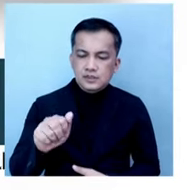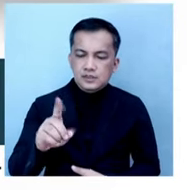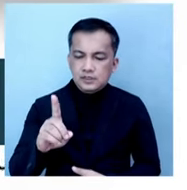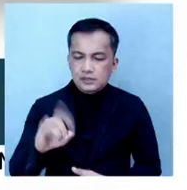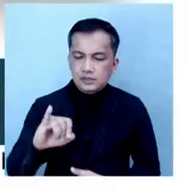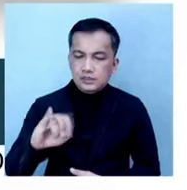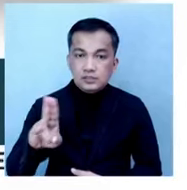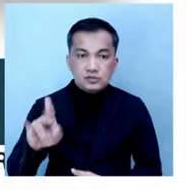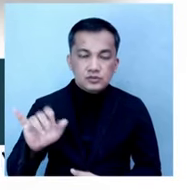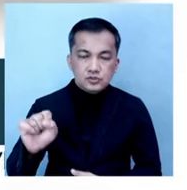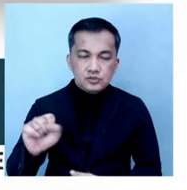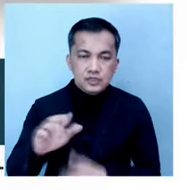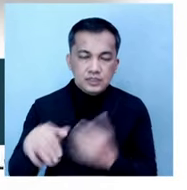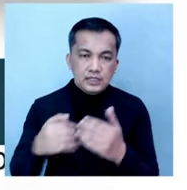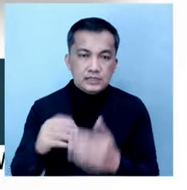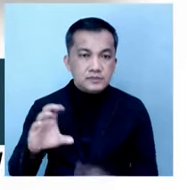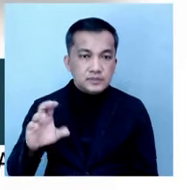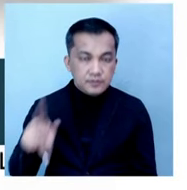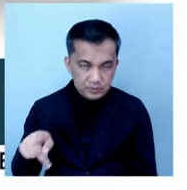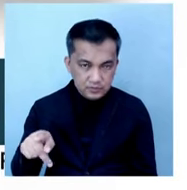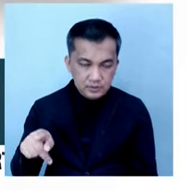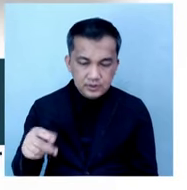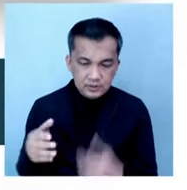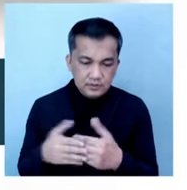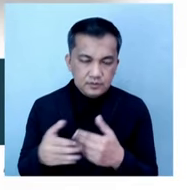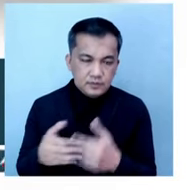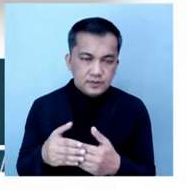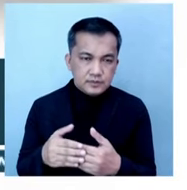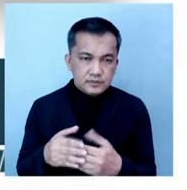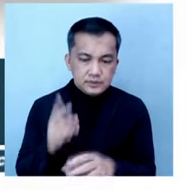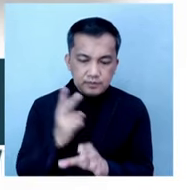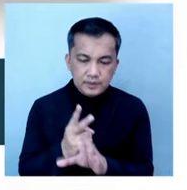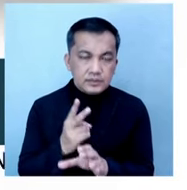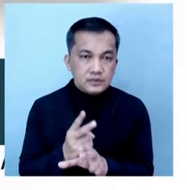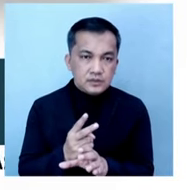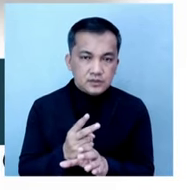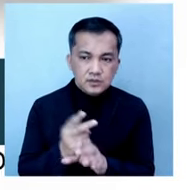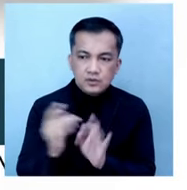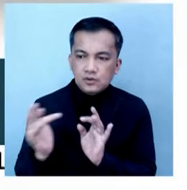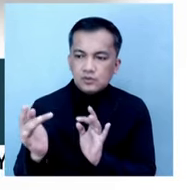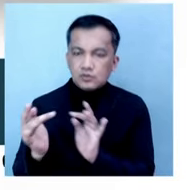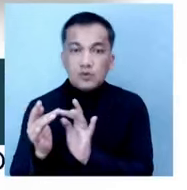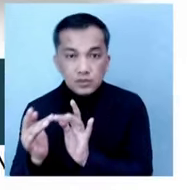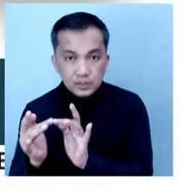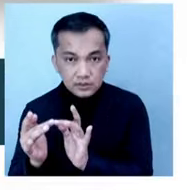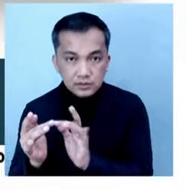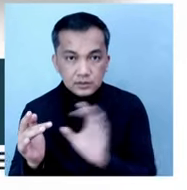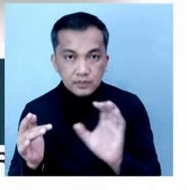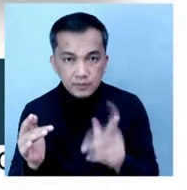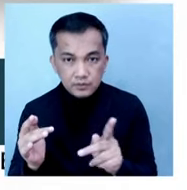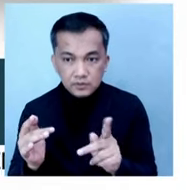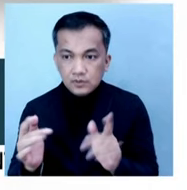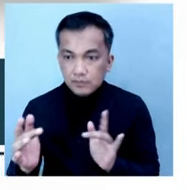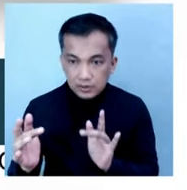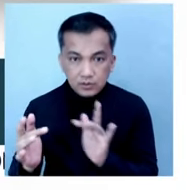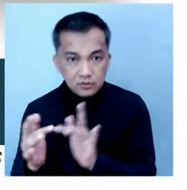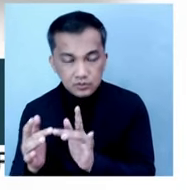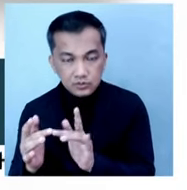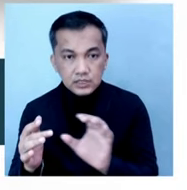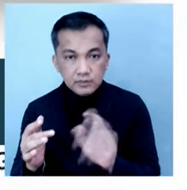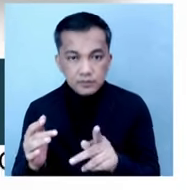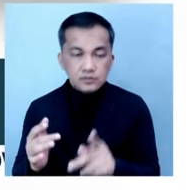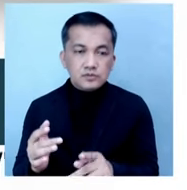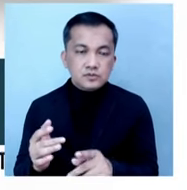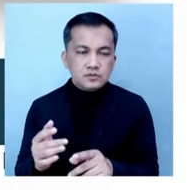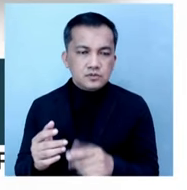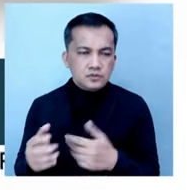mga cellphone na malapit dun sa van, kukunek po dun yung mga cellphone. Pag kumunek po yung cellphone dun, kahit